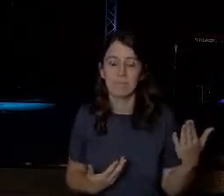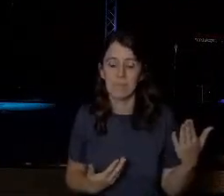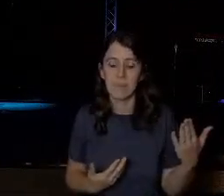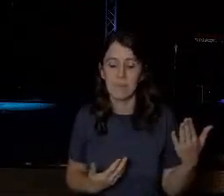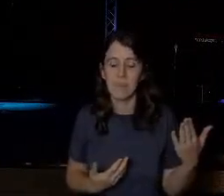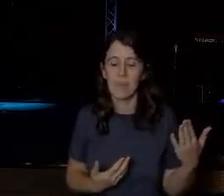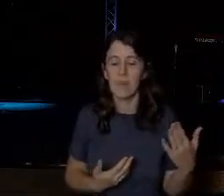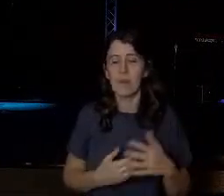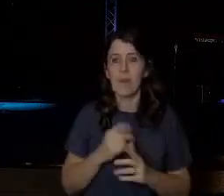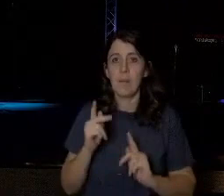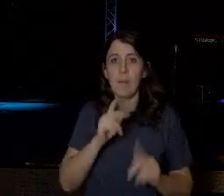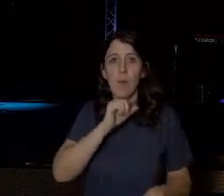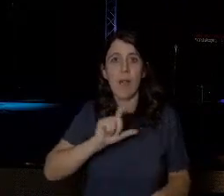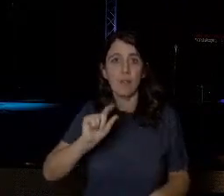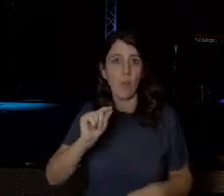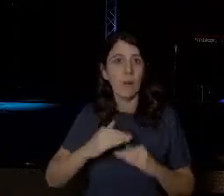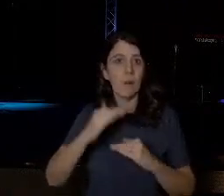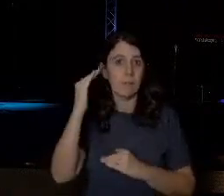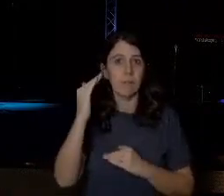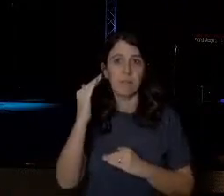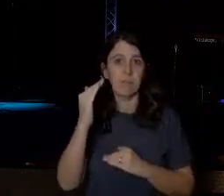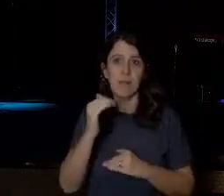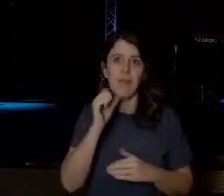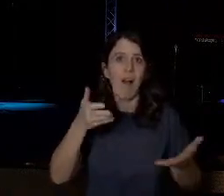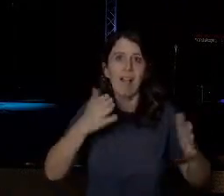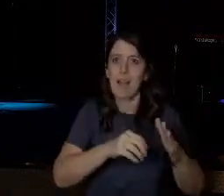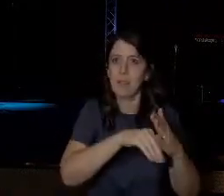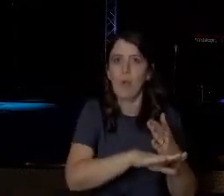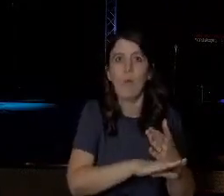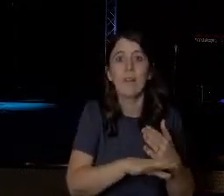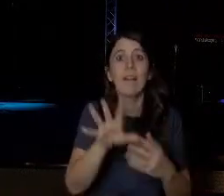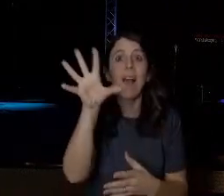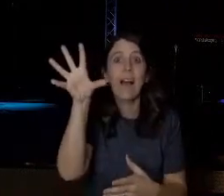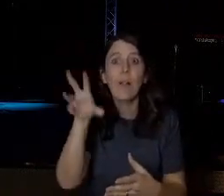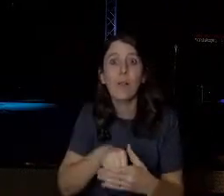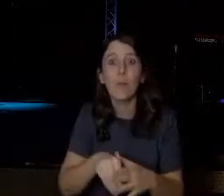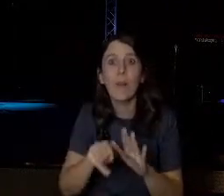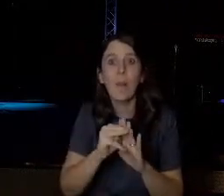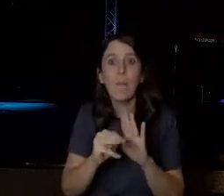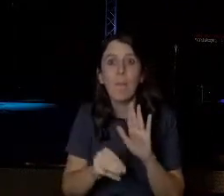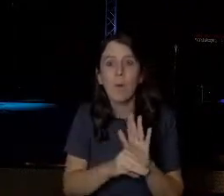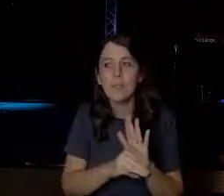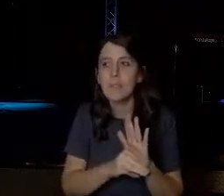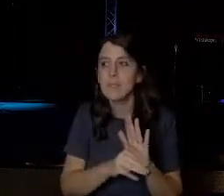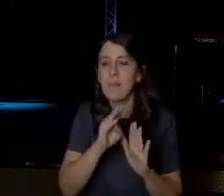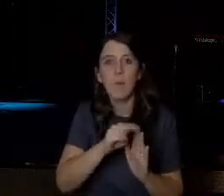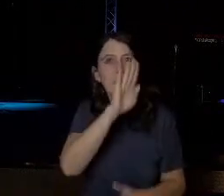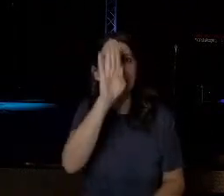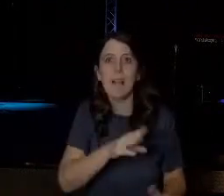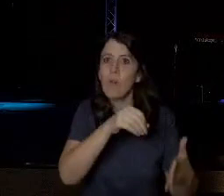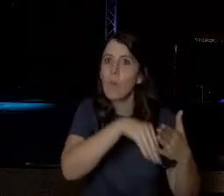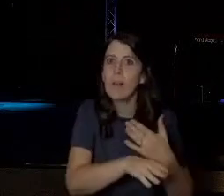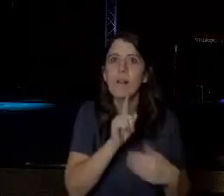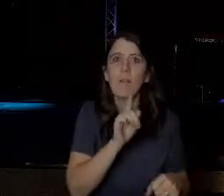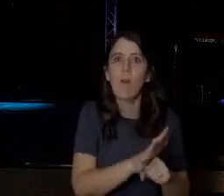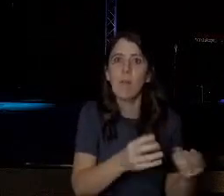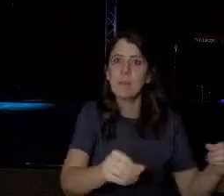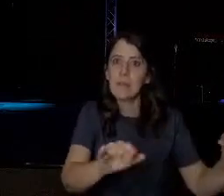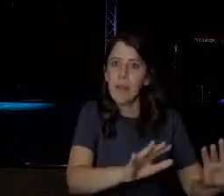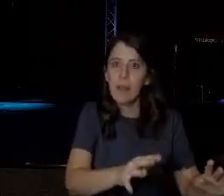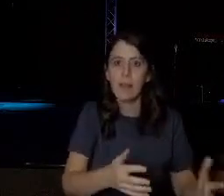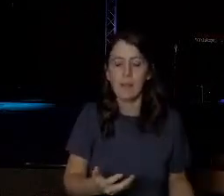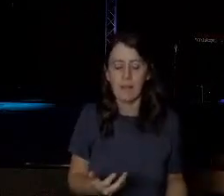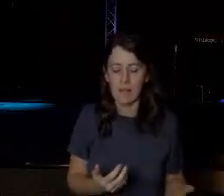decision was made, was allowed to go into the promised land, including Moses. Moses never went into the promised land.